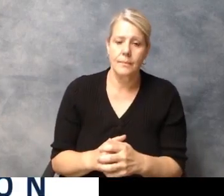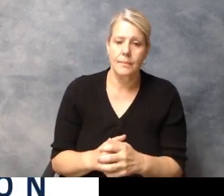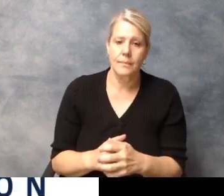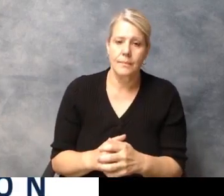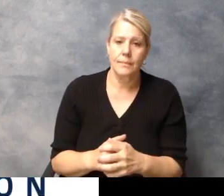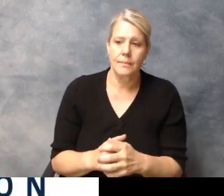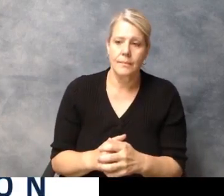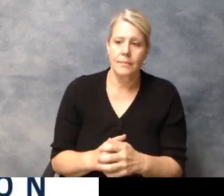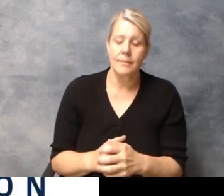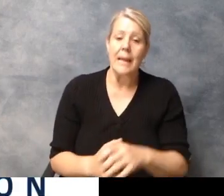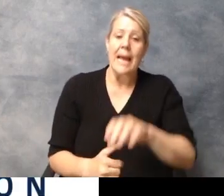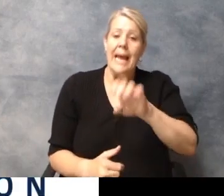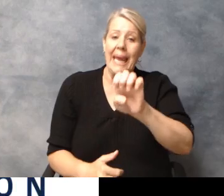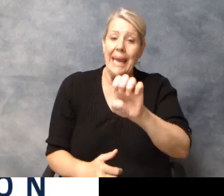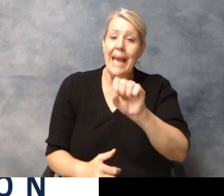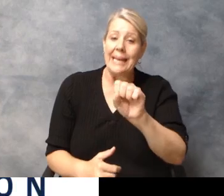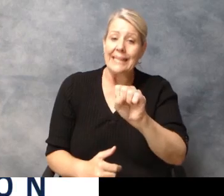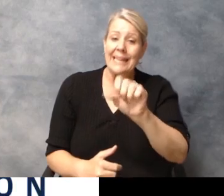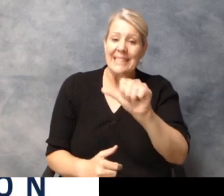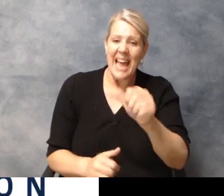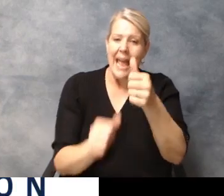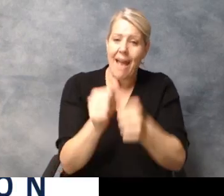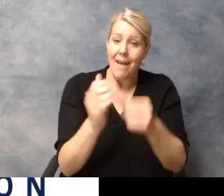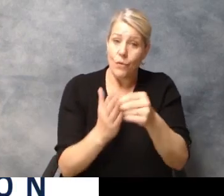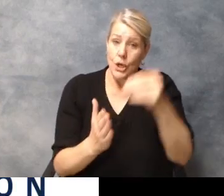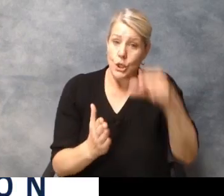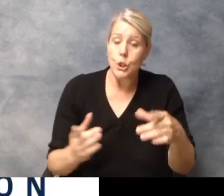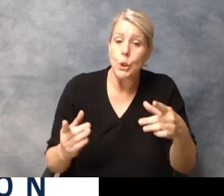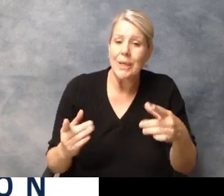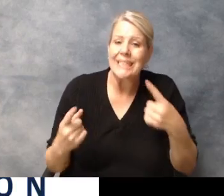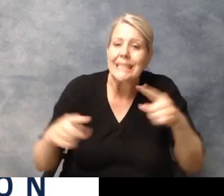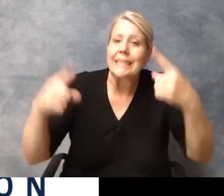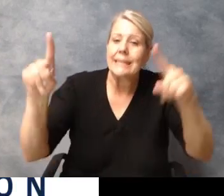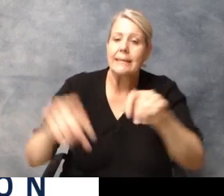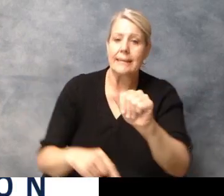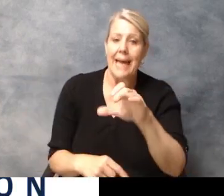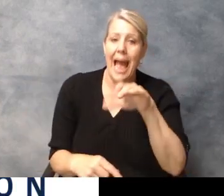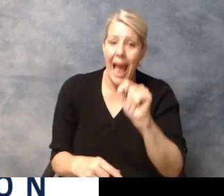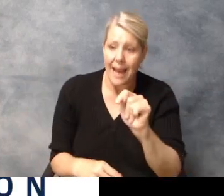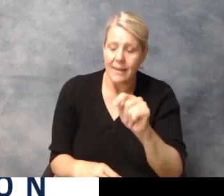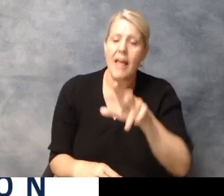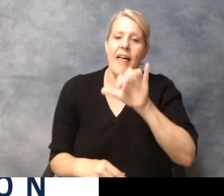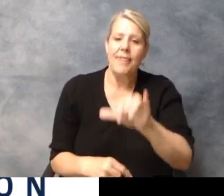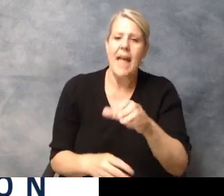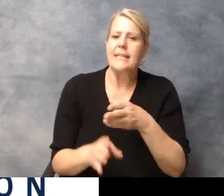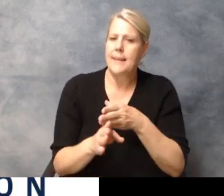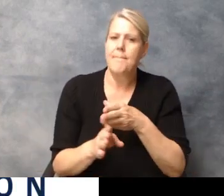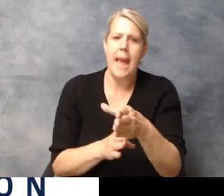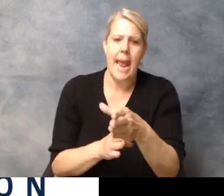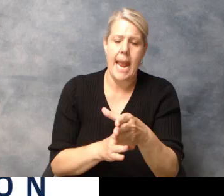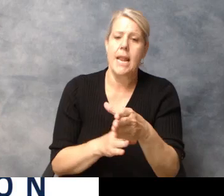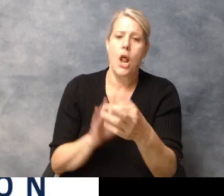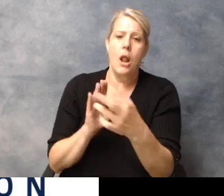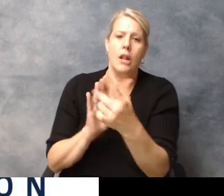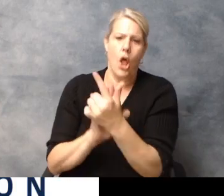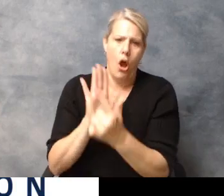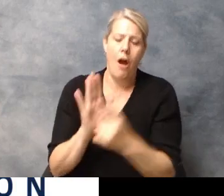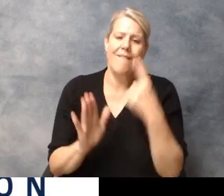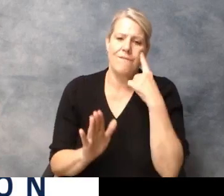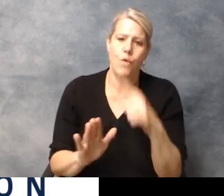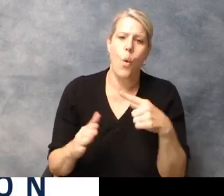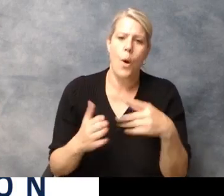The Every Student Succeeds Act, or ESSA, is the main education law for public schools in the